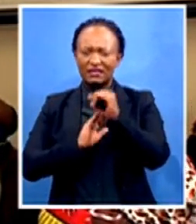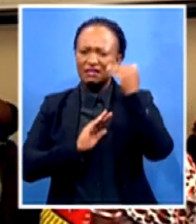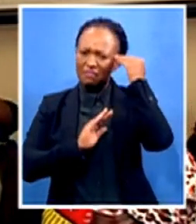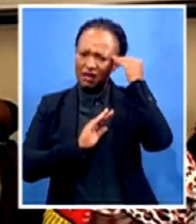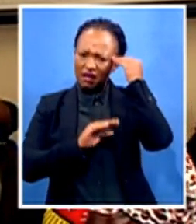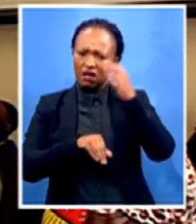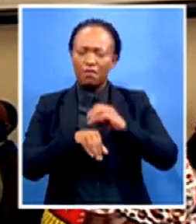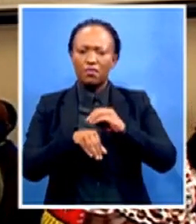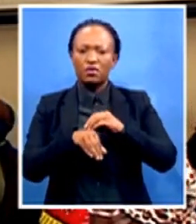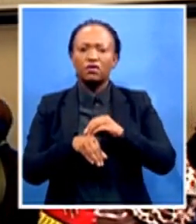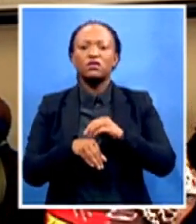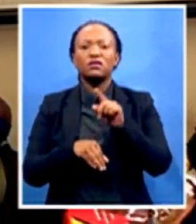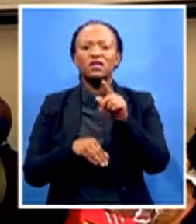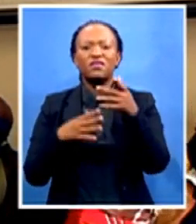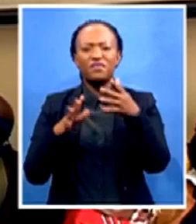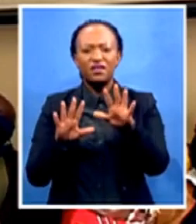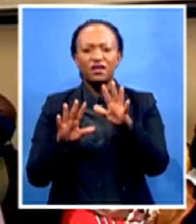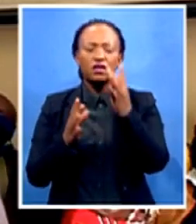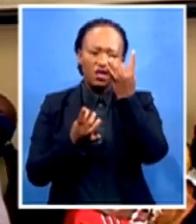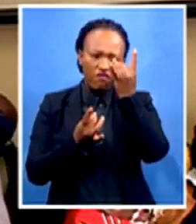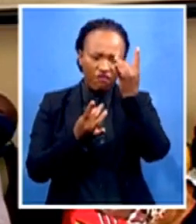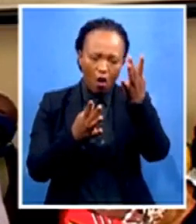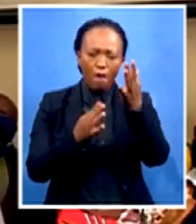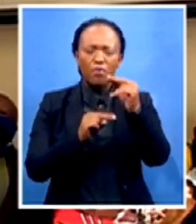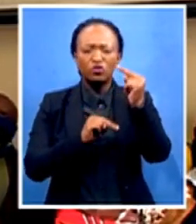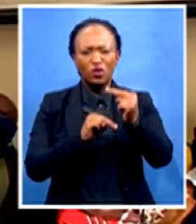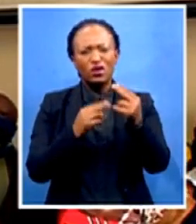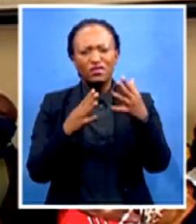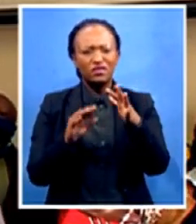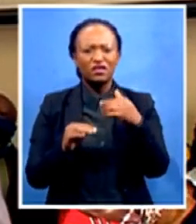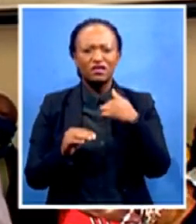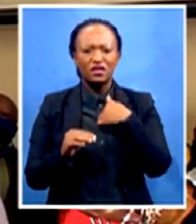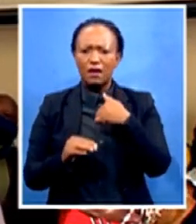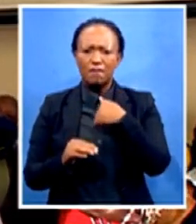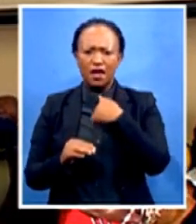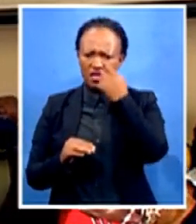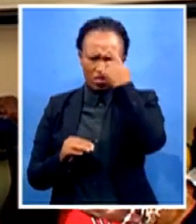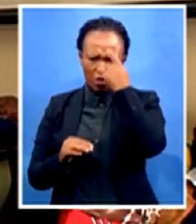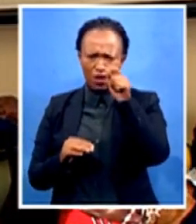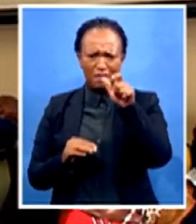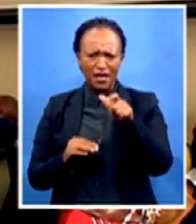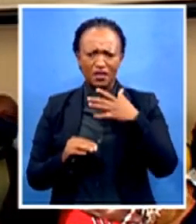short video clip to say, "I thought somebody wanted to shoot me. That is why I wanted